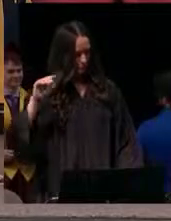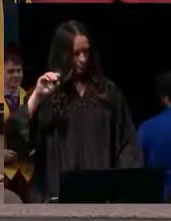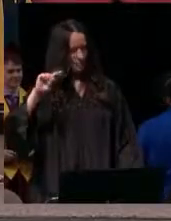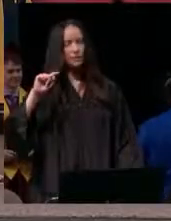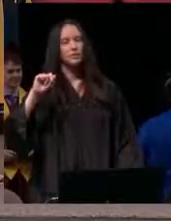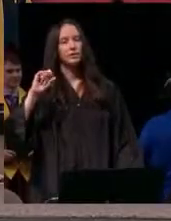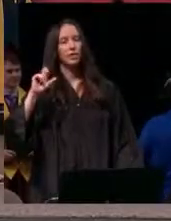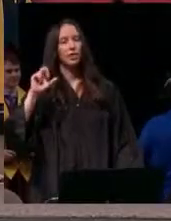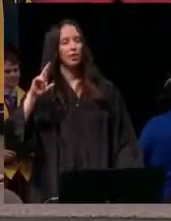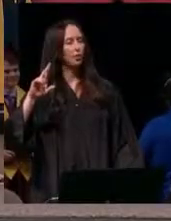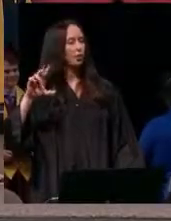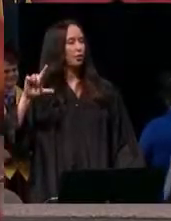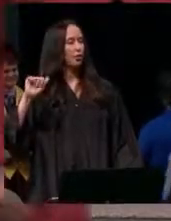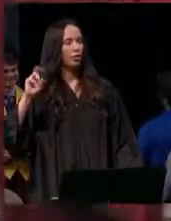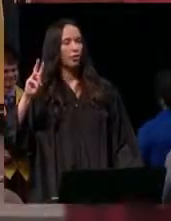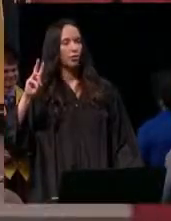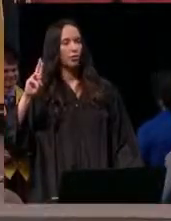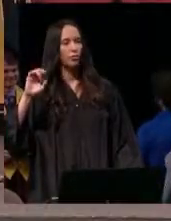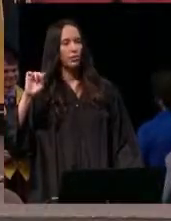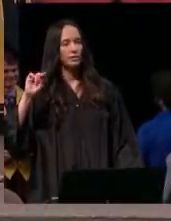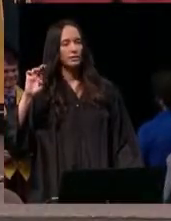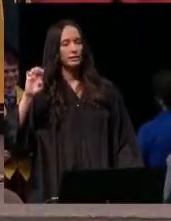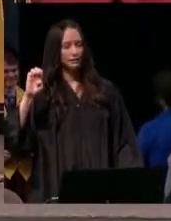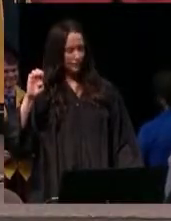Taylor Lawrence.